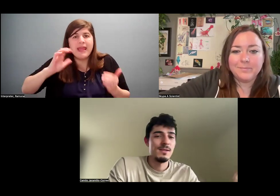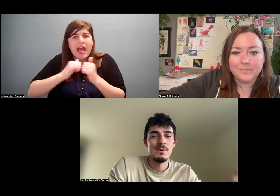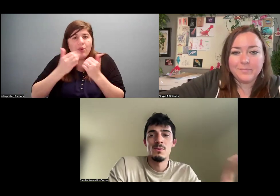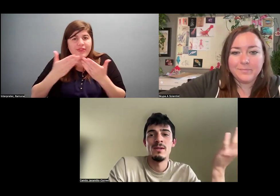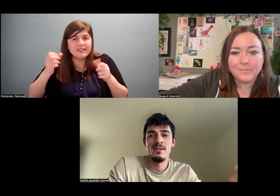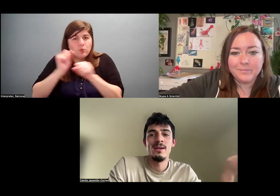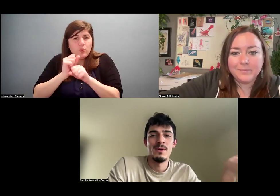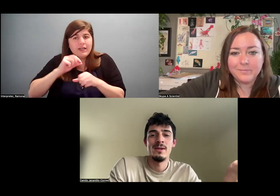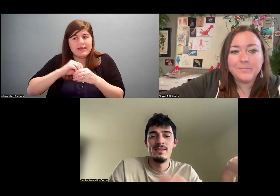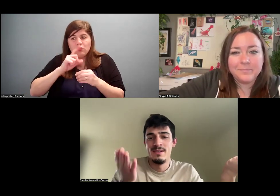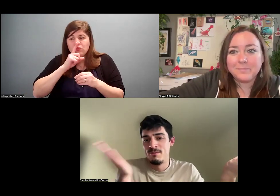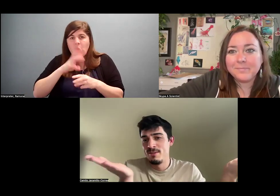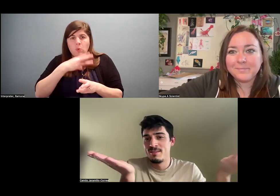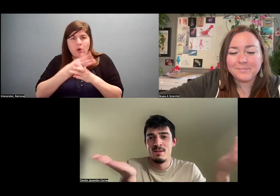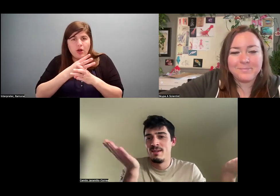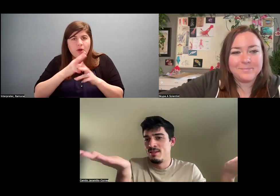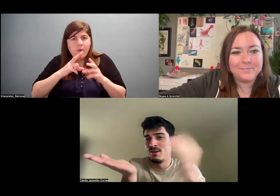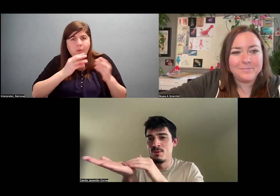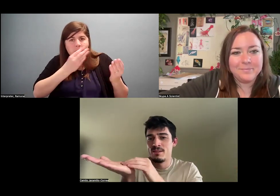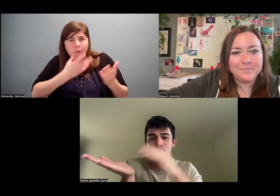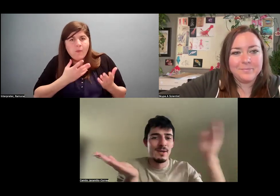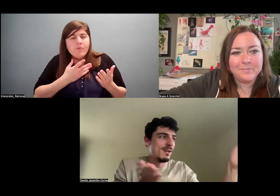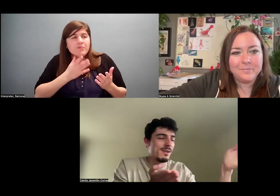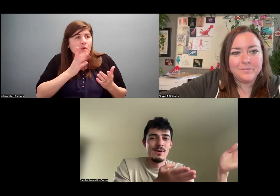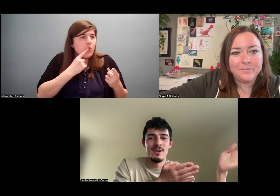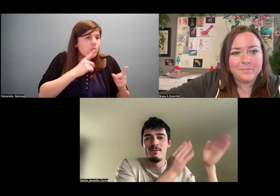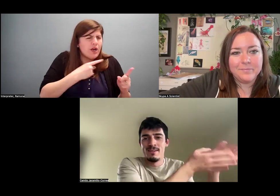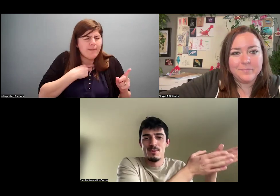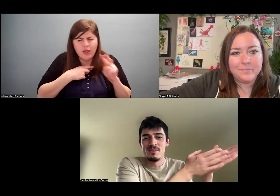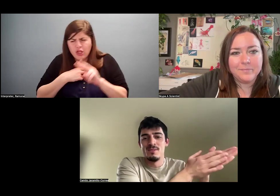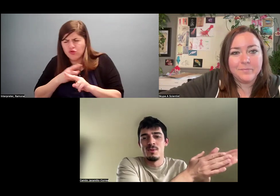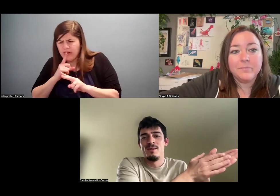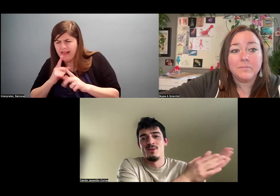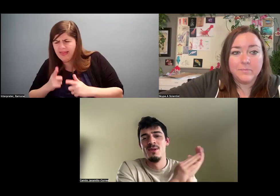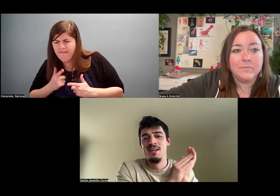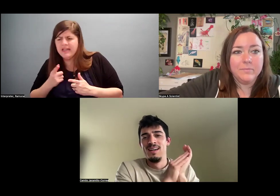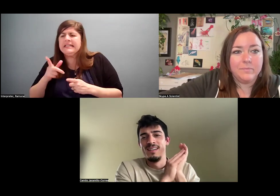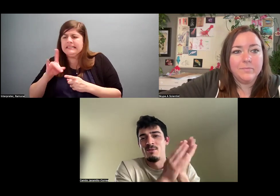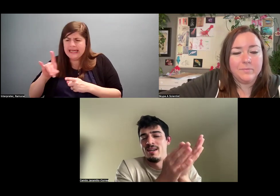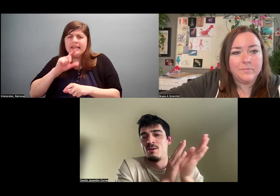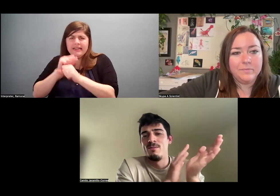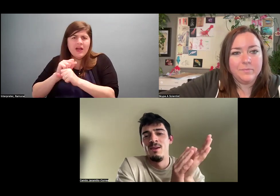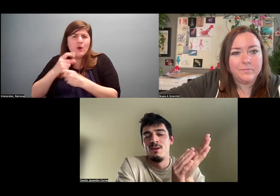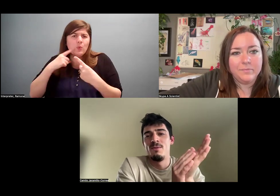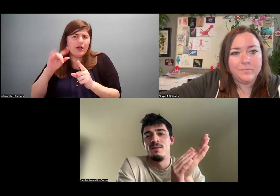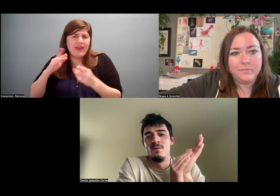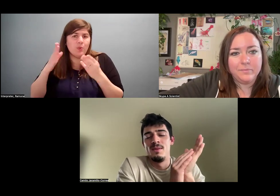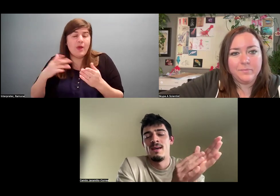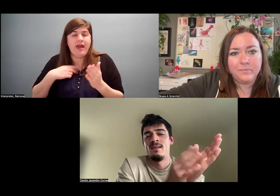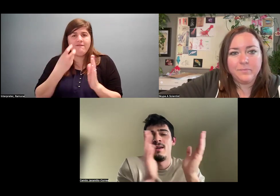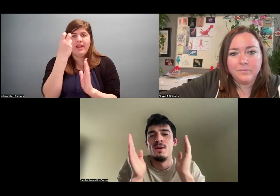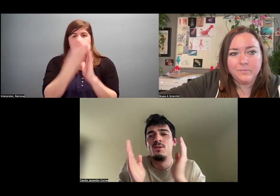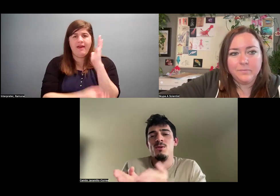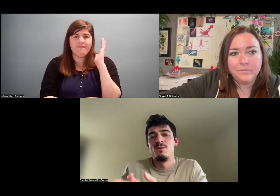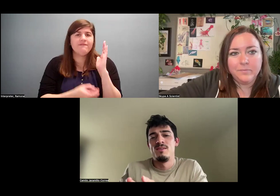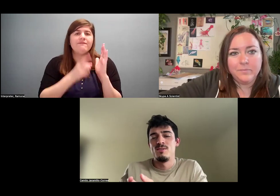could look at the real world and see like, well, wait, physics is telling me it's gonna work this way, and I look at real life and it works this way. So that's when I kind of fell in love with that,